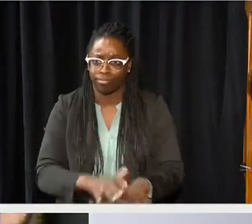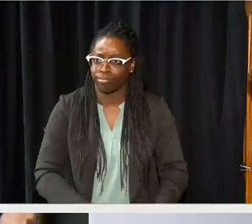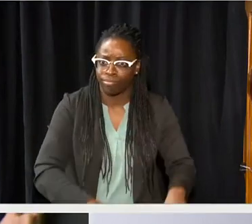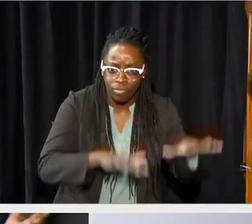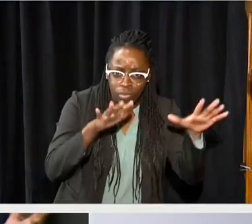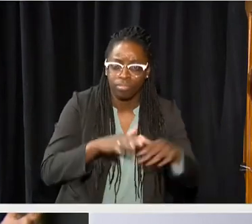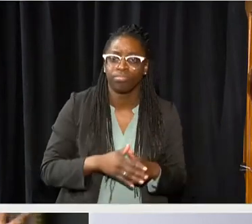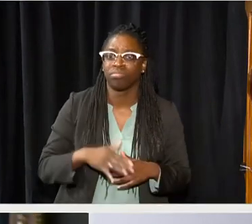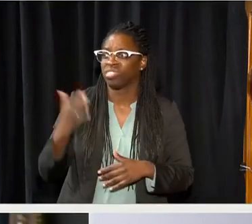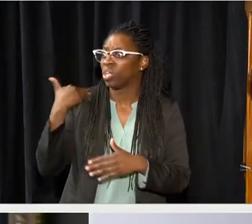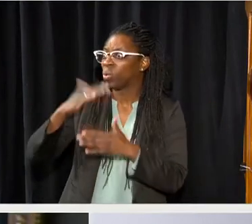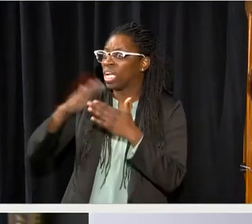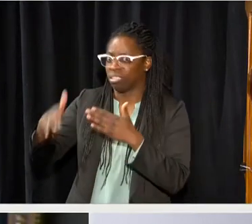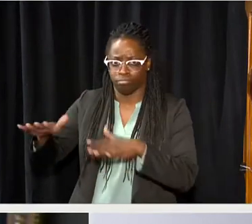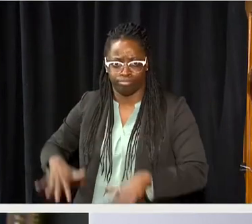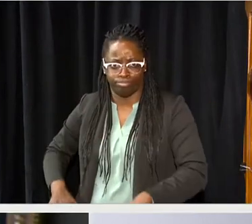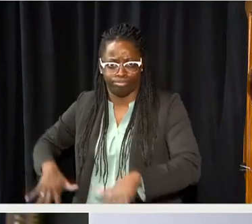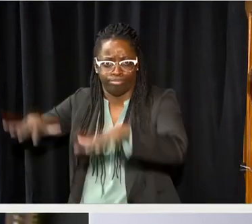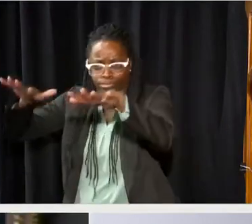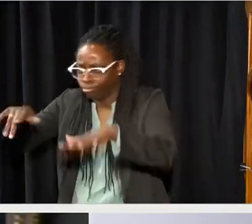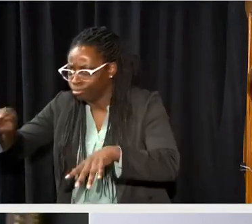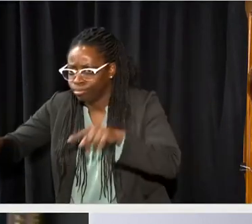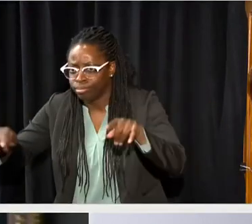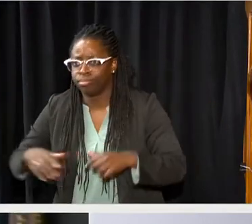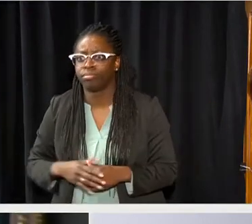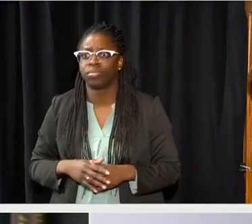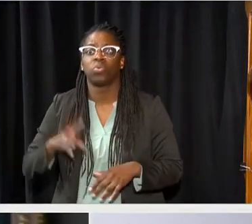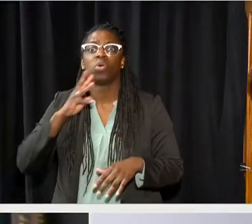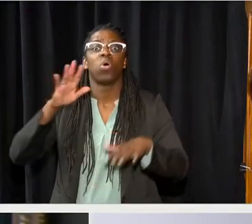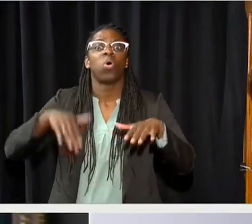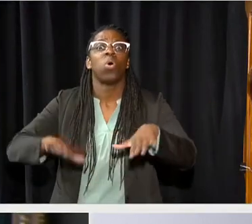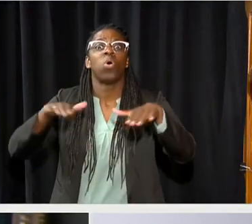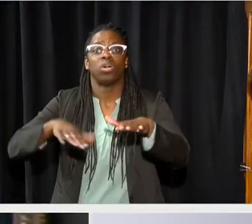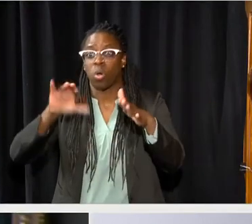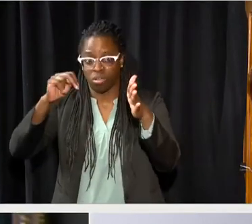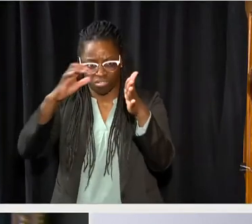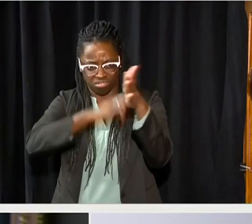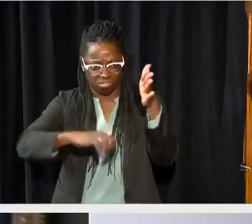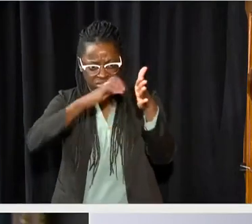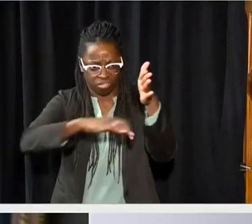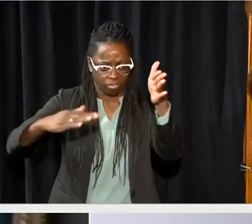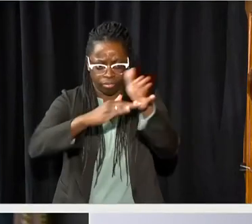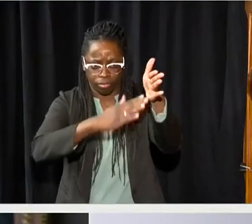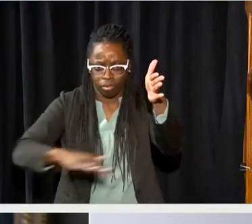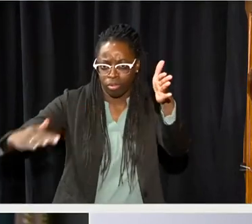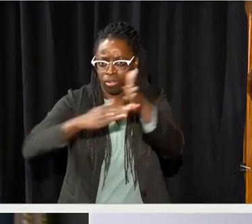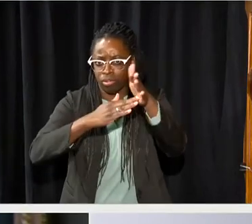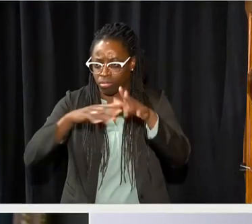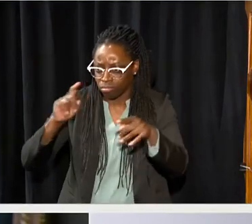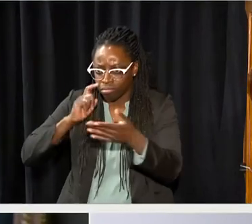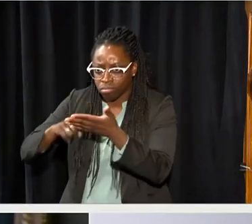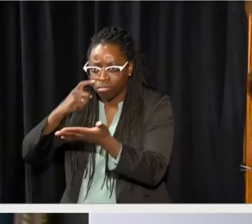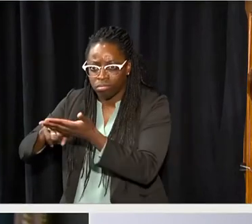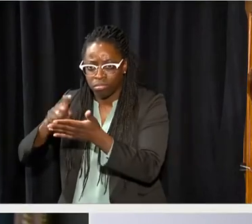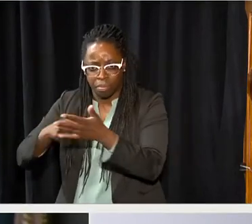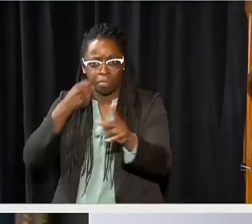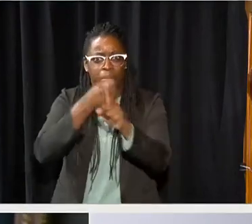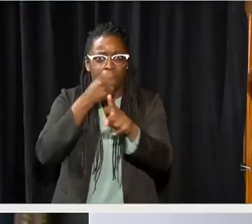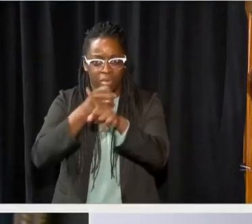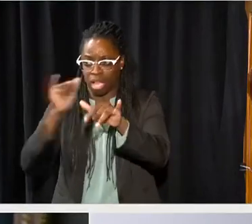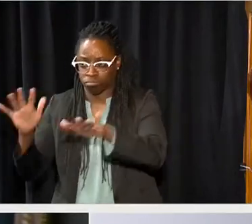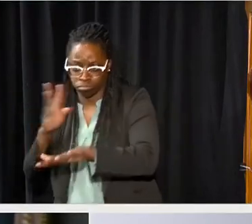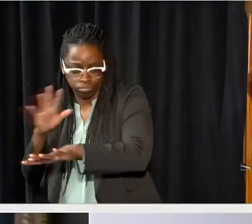it this weekend, the devastation, particularly on our coastlines. So many communities dealing